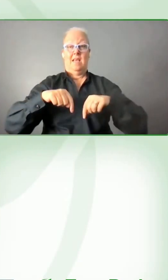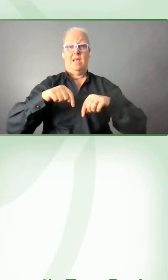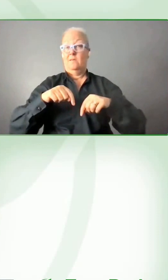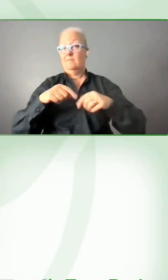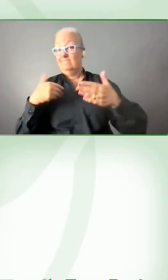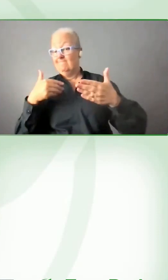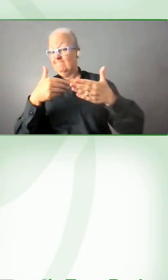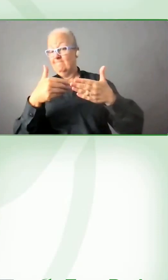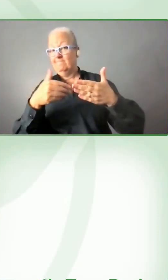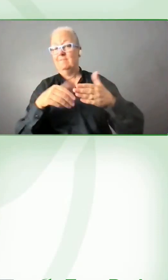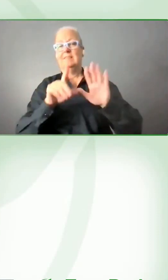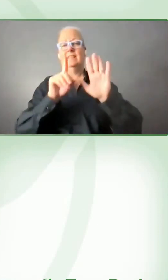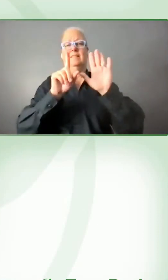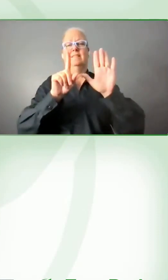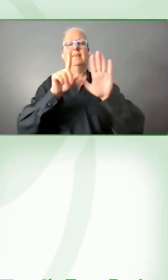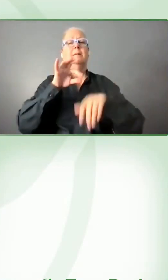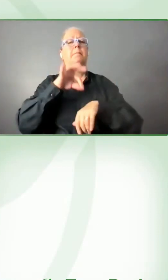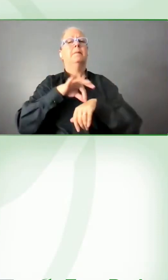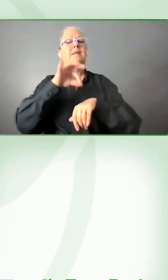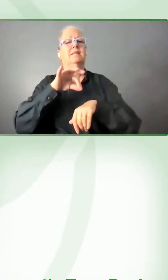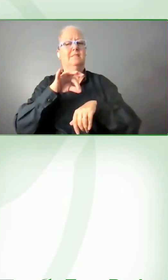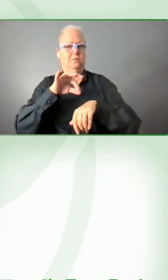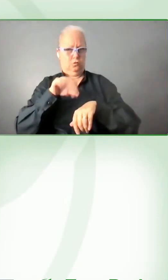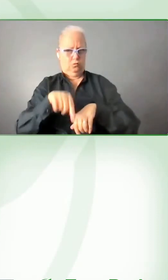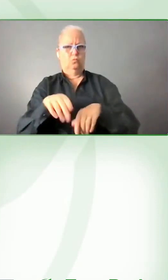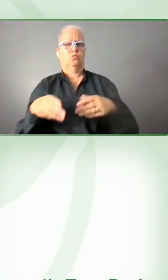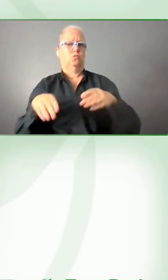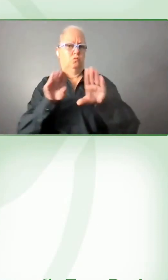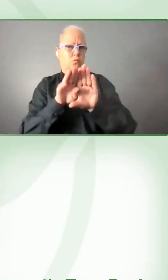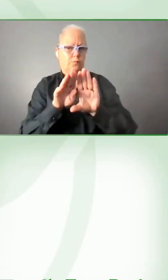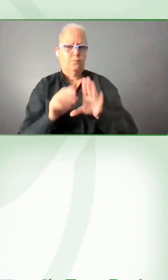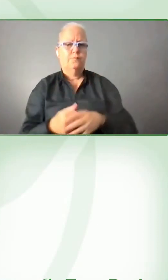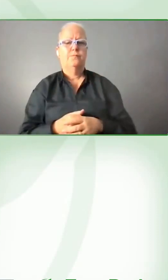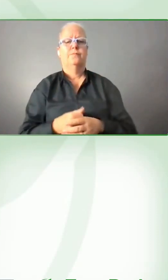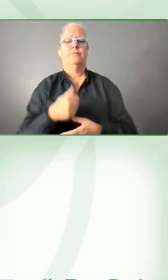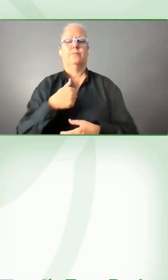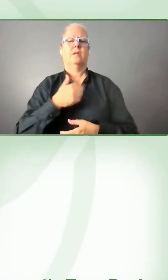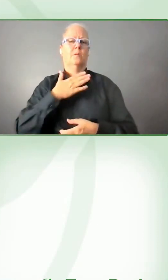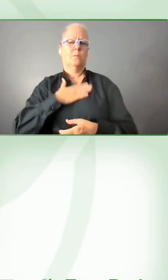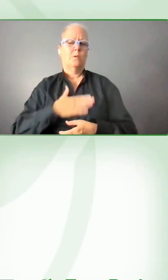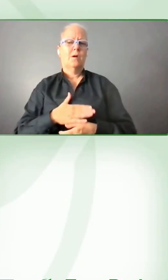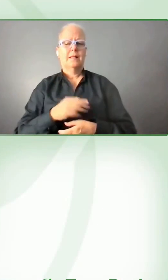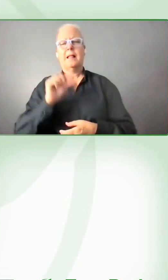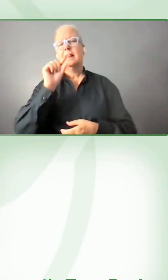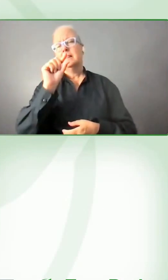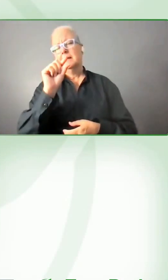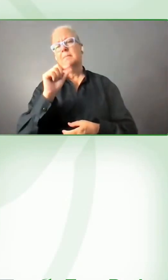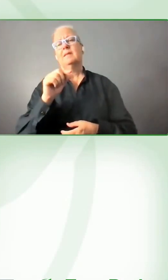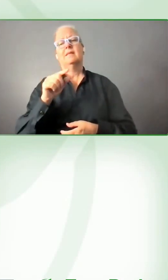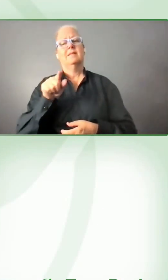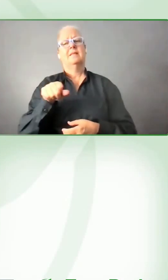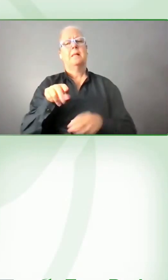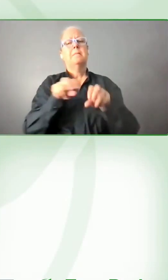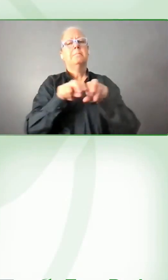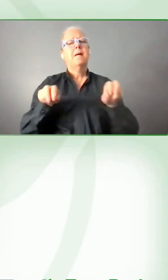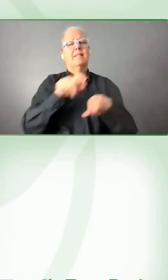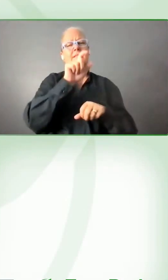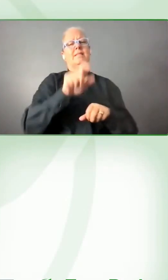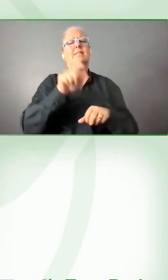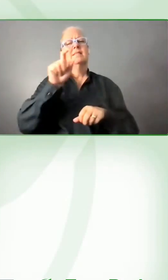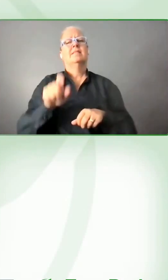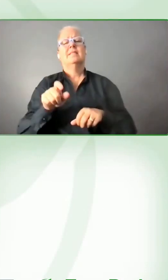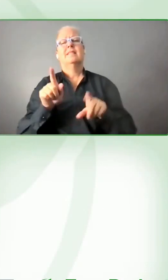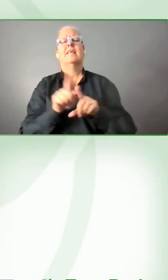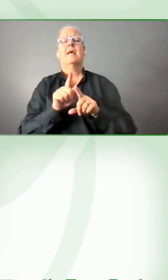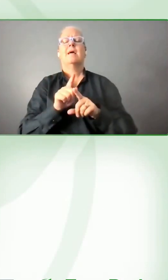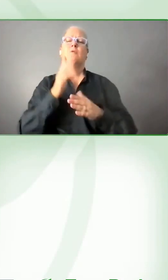left, and I would like some closing comments from our panels of what you'd like to see. If each of